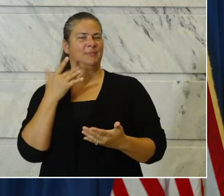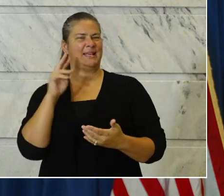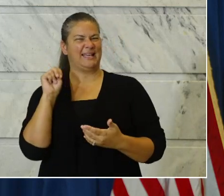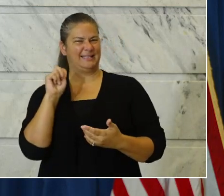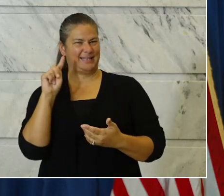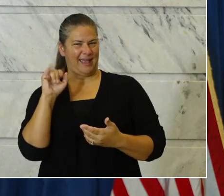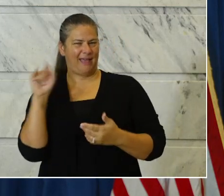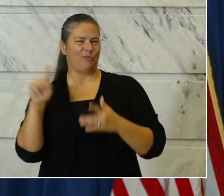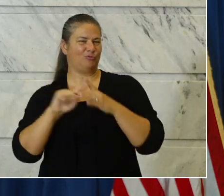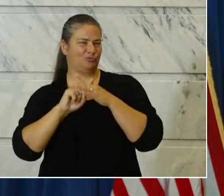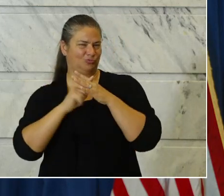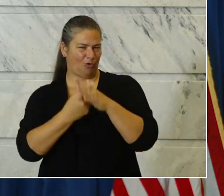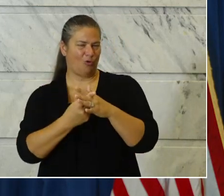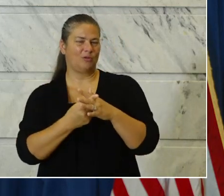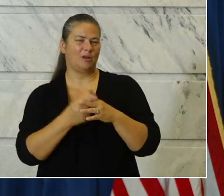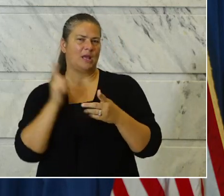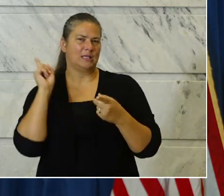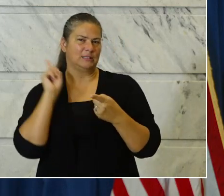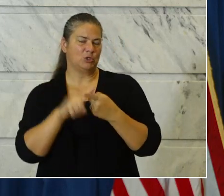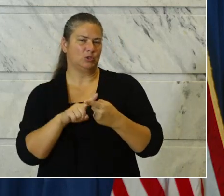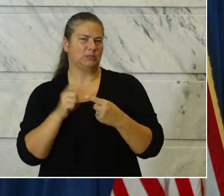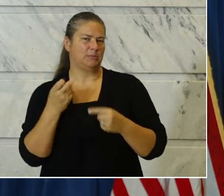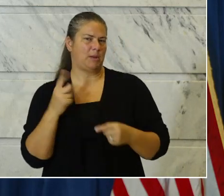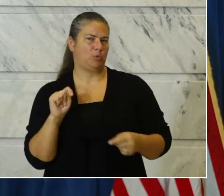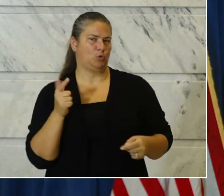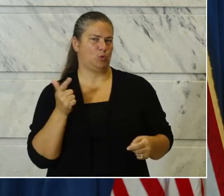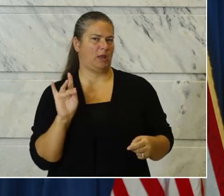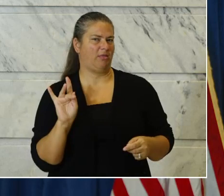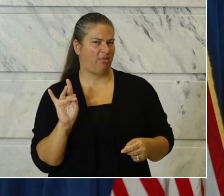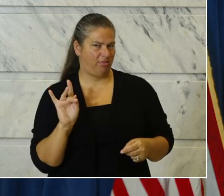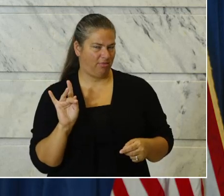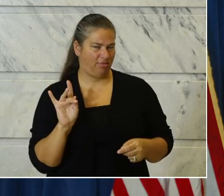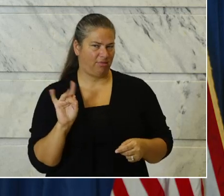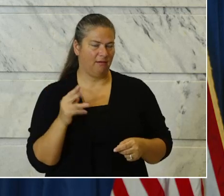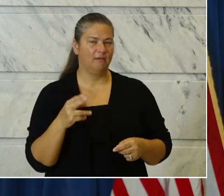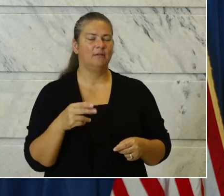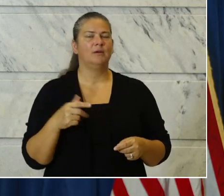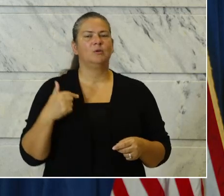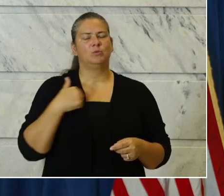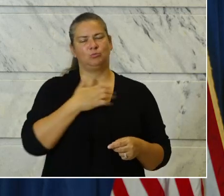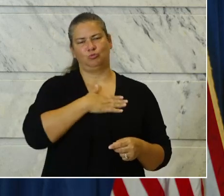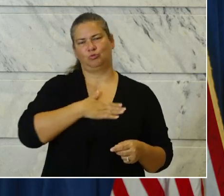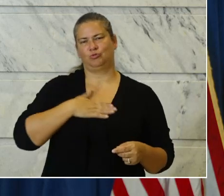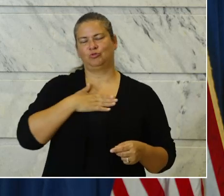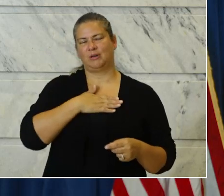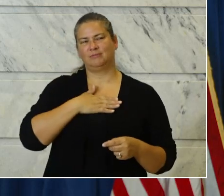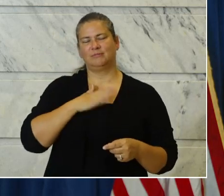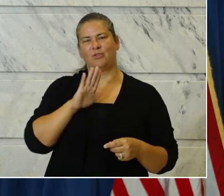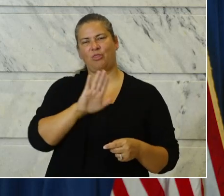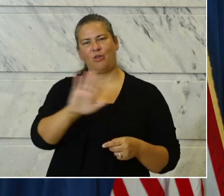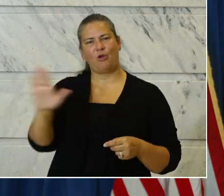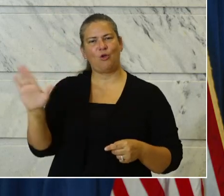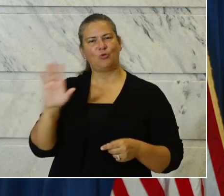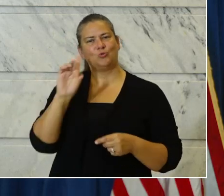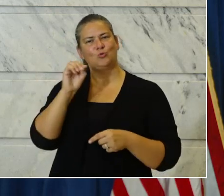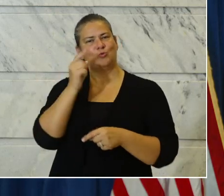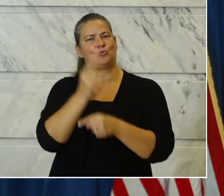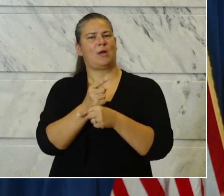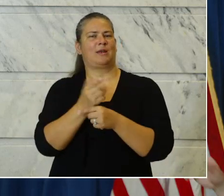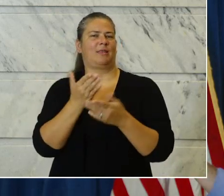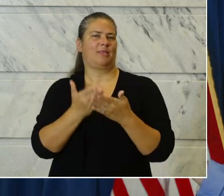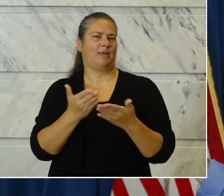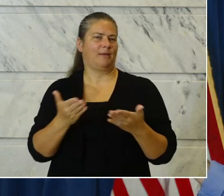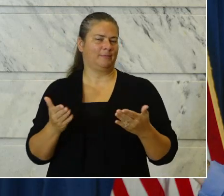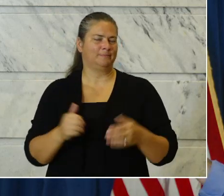will continue that until, I believe, at least September 28th. We appreciate them for trying to do the right thing.